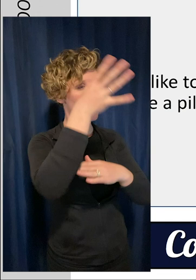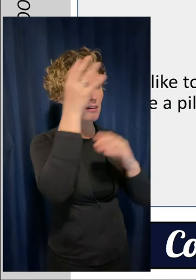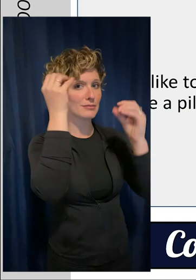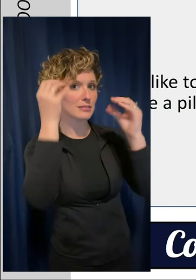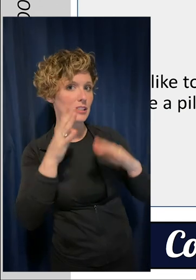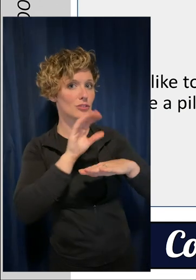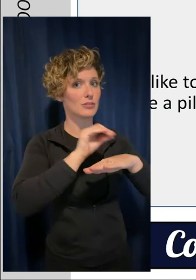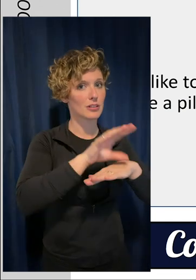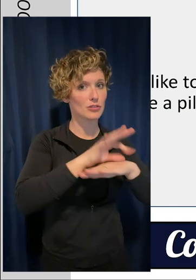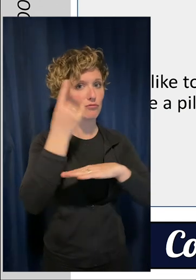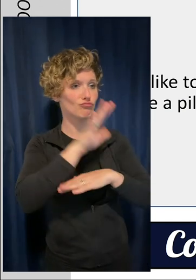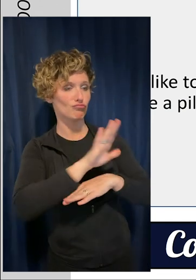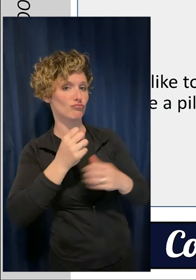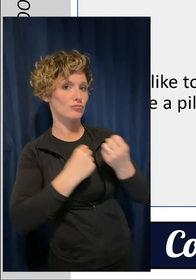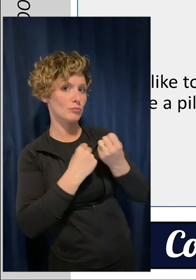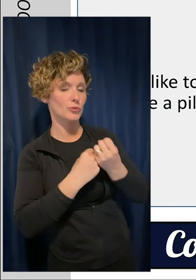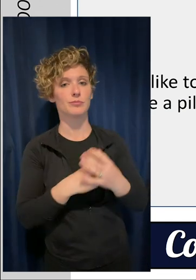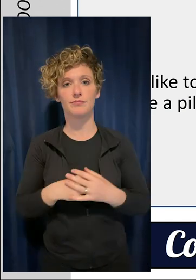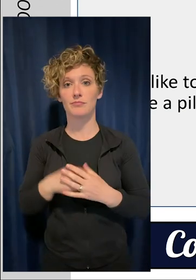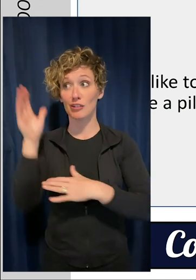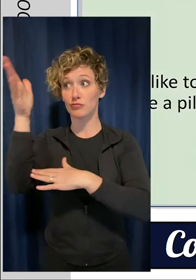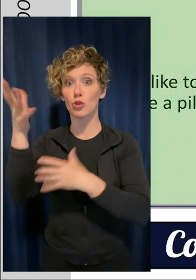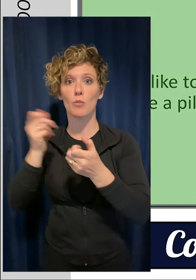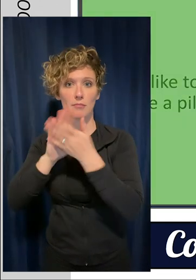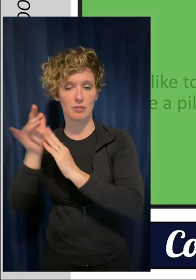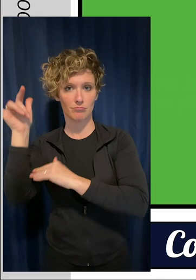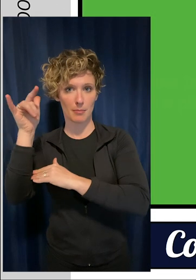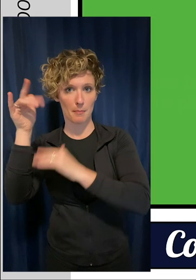future, Justin would like to become a pilot.